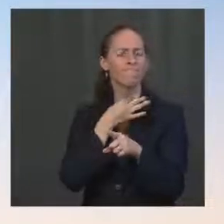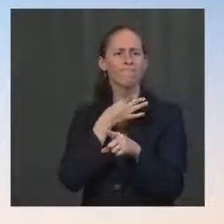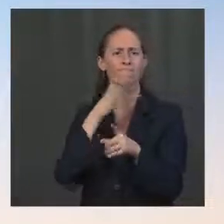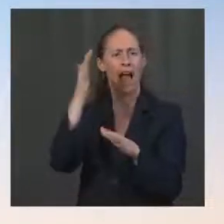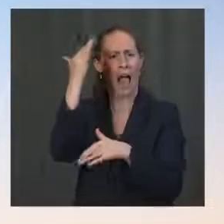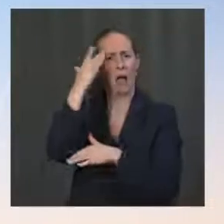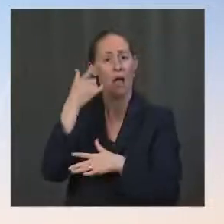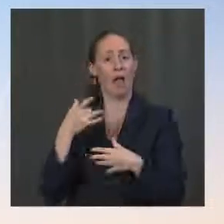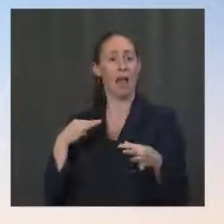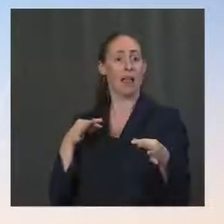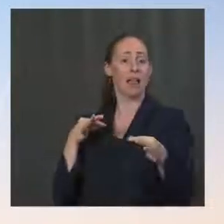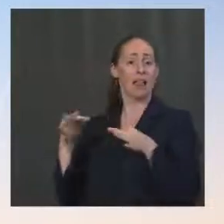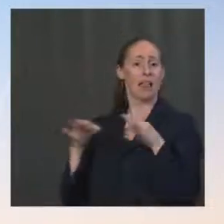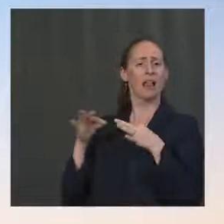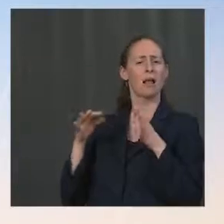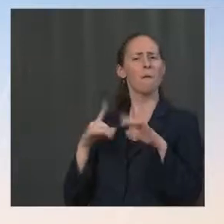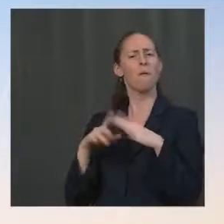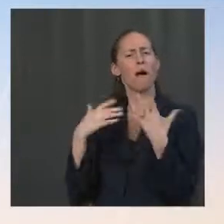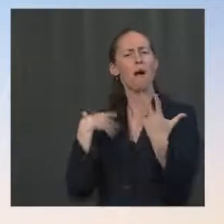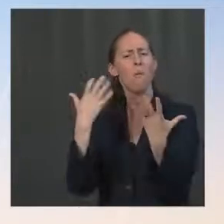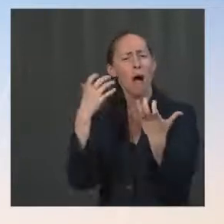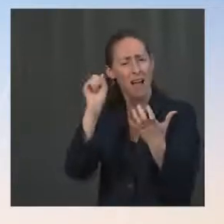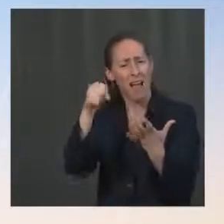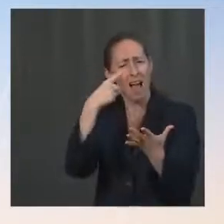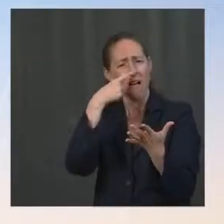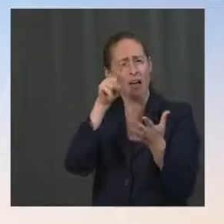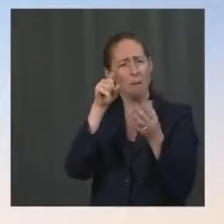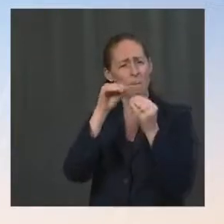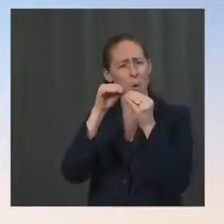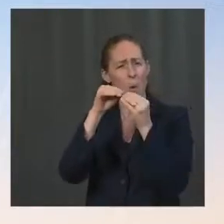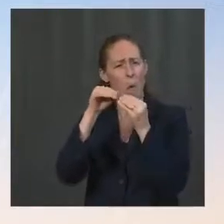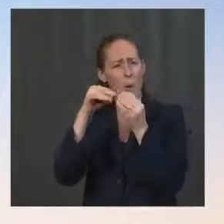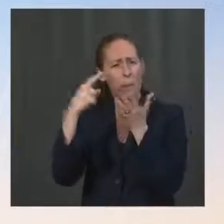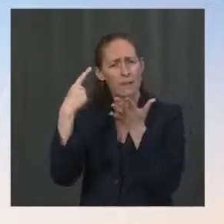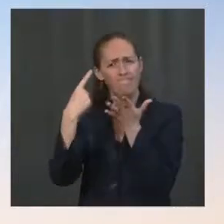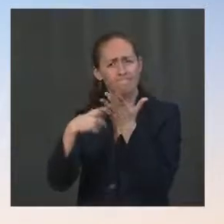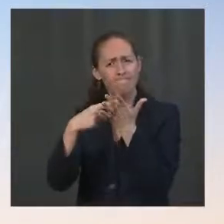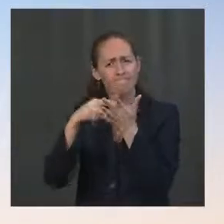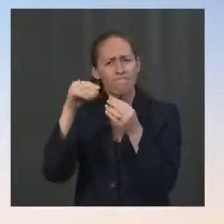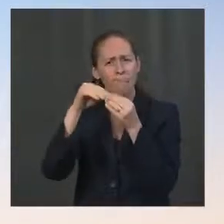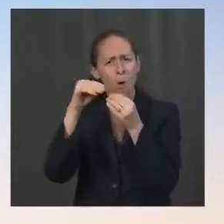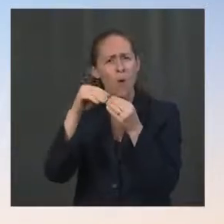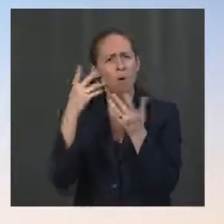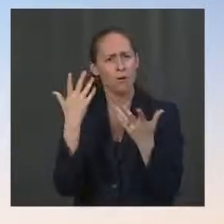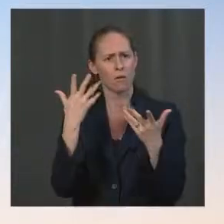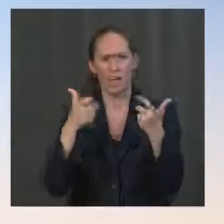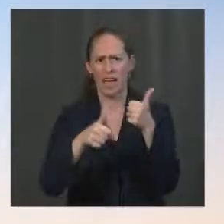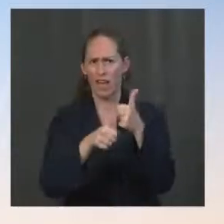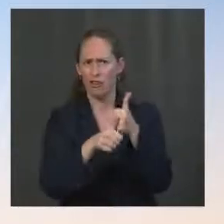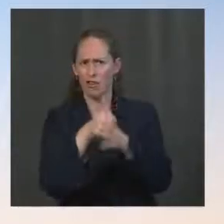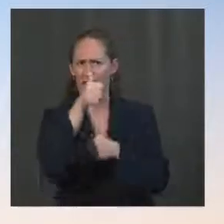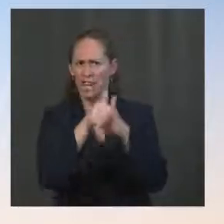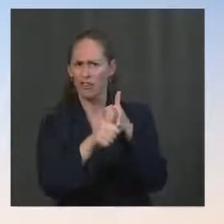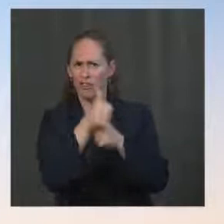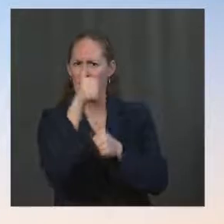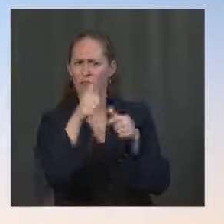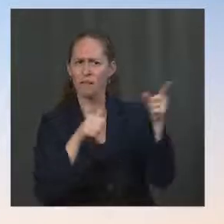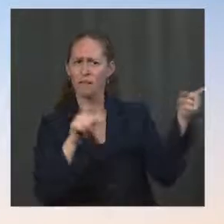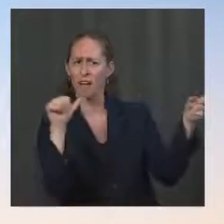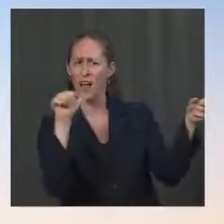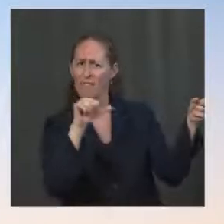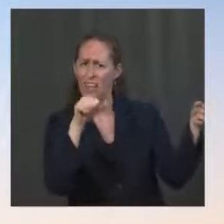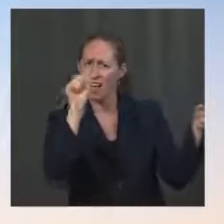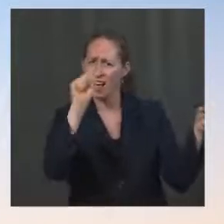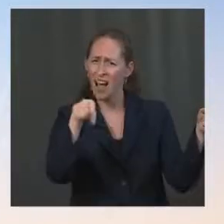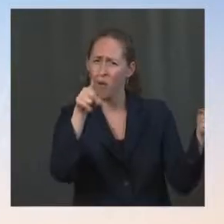more specificity you can offer on what that threat is? And secondly, what does it mean